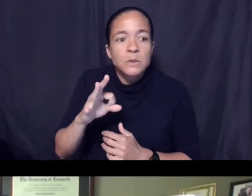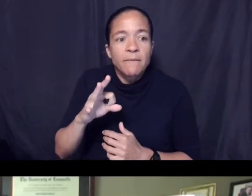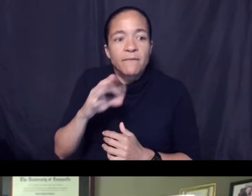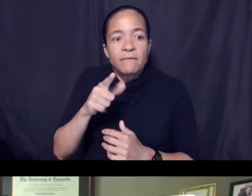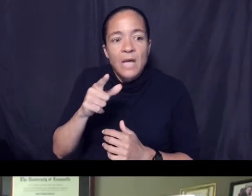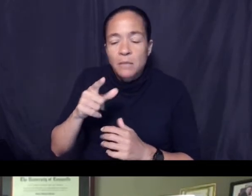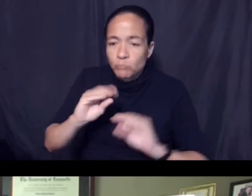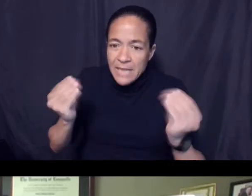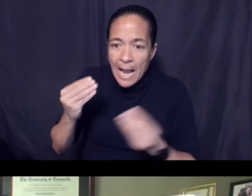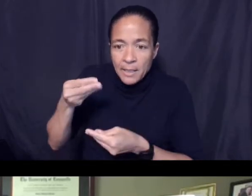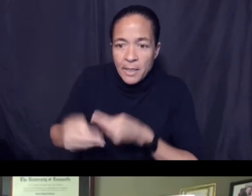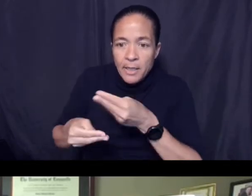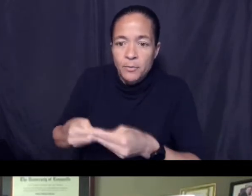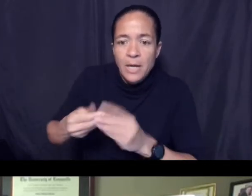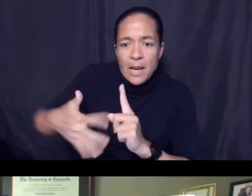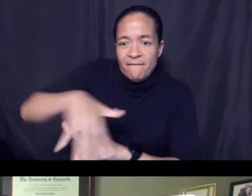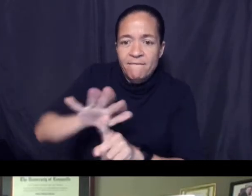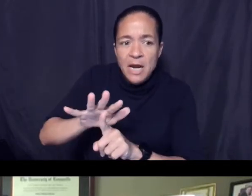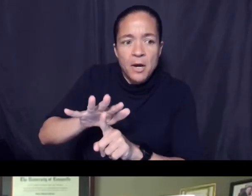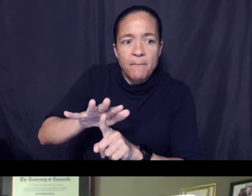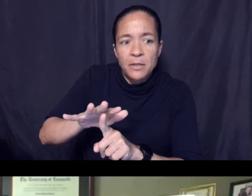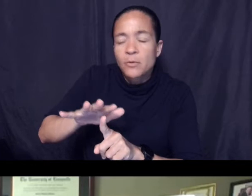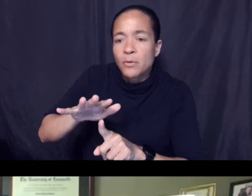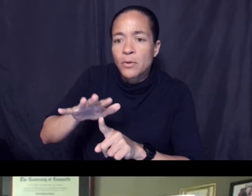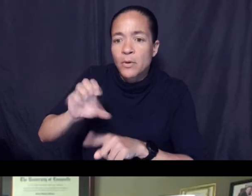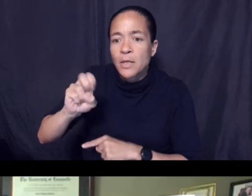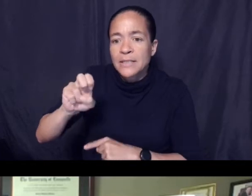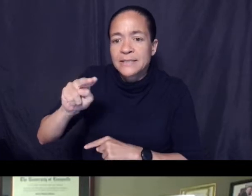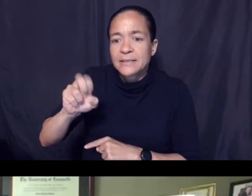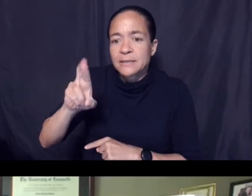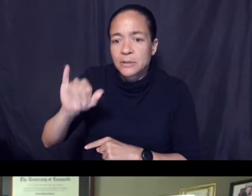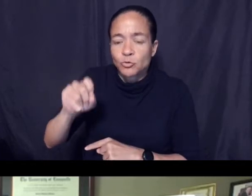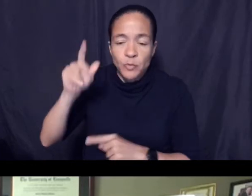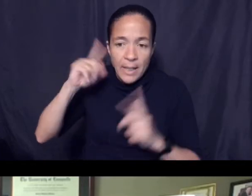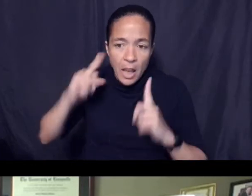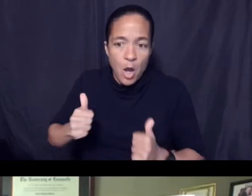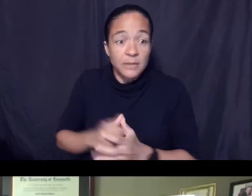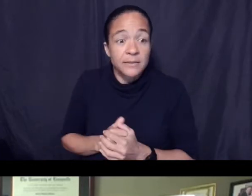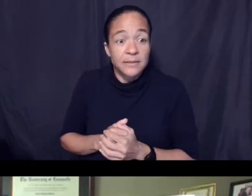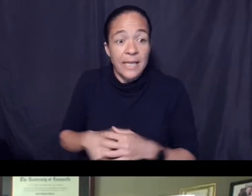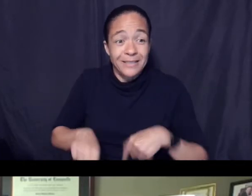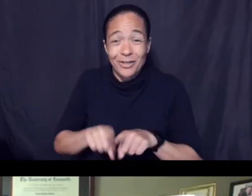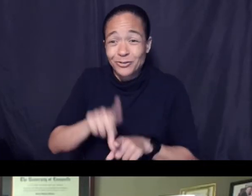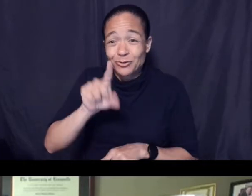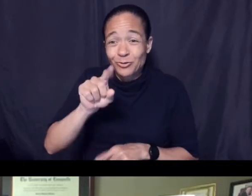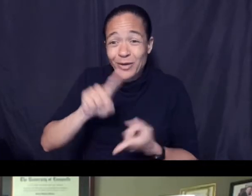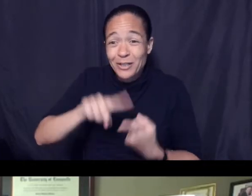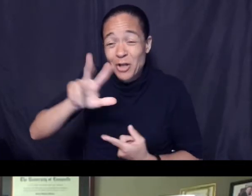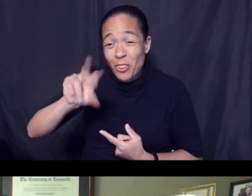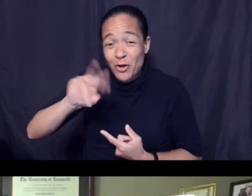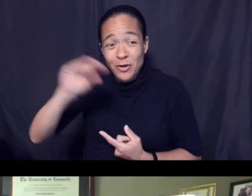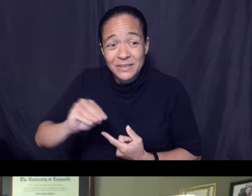loss. And it represents 20 to 30% of childhood hearing loss. What's interesting or unique about